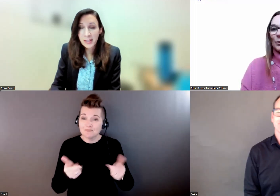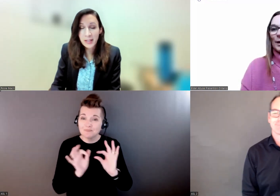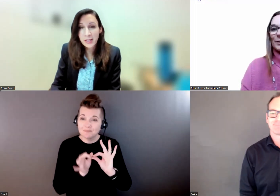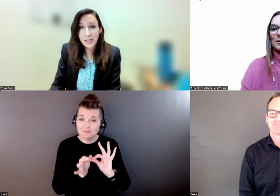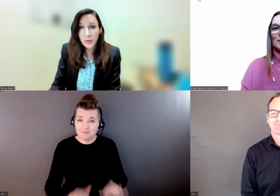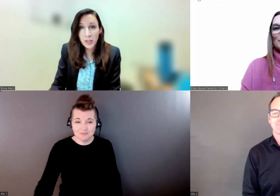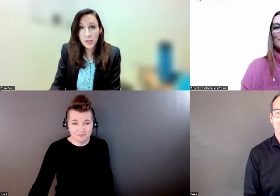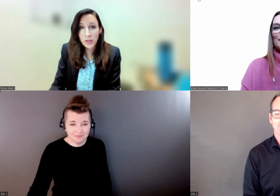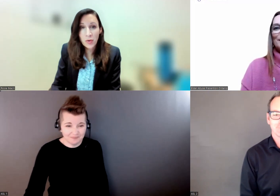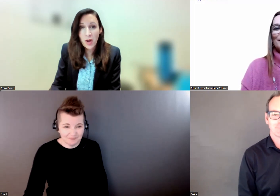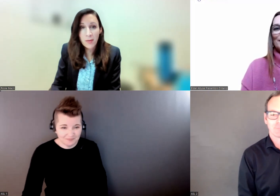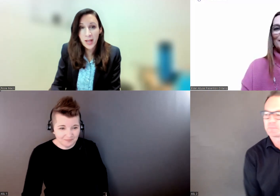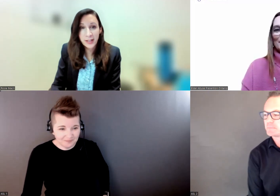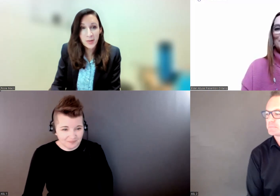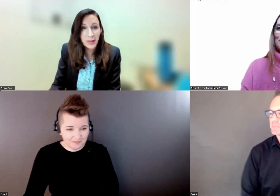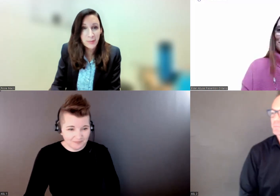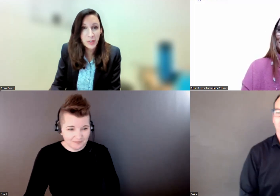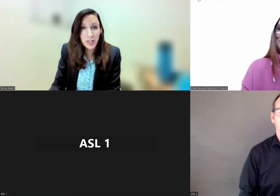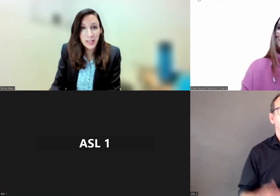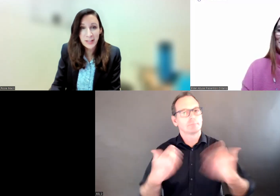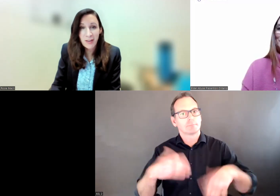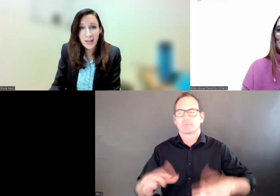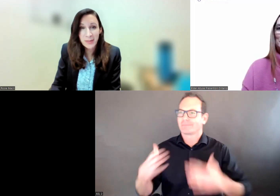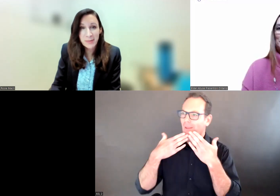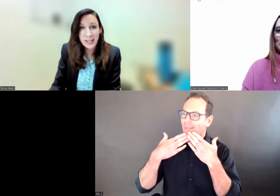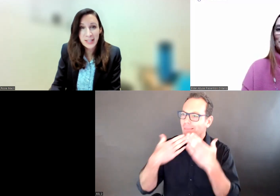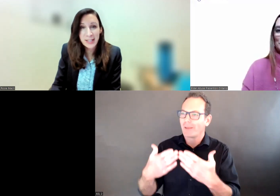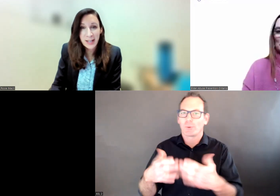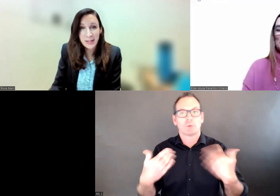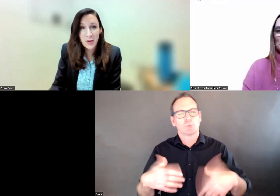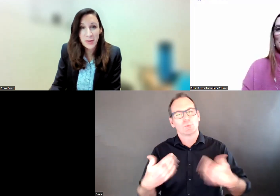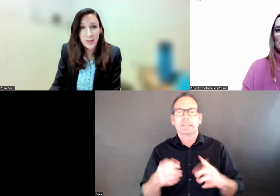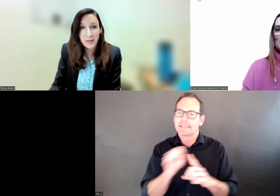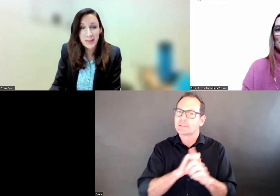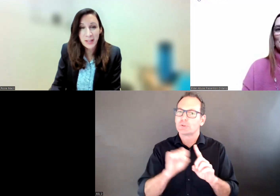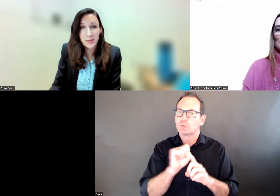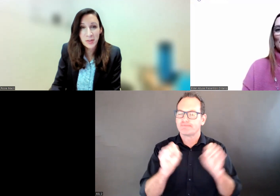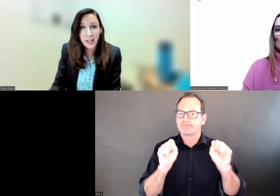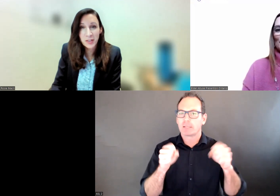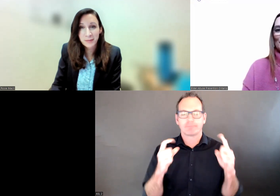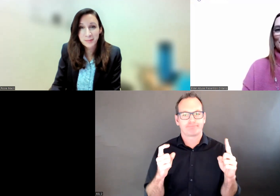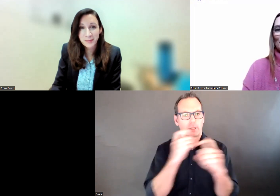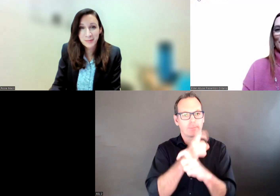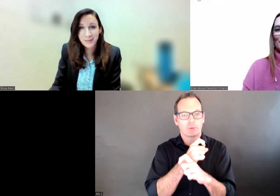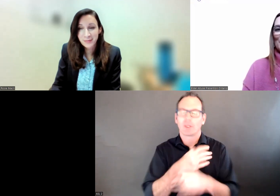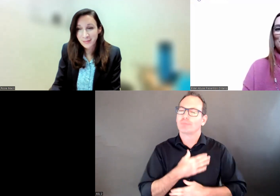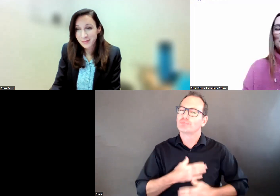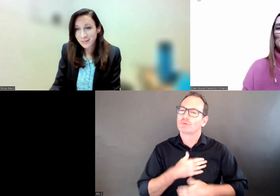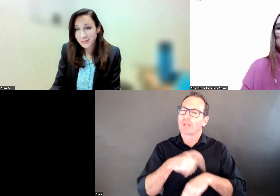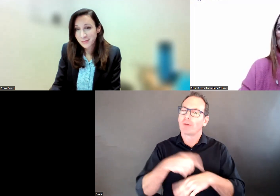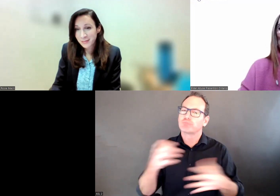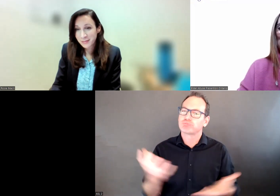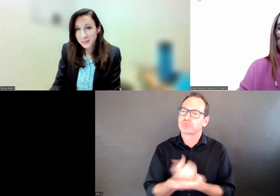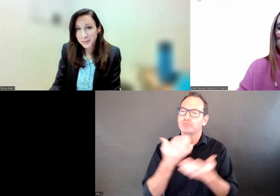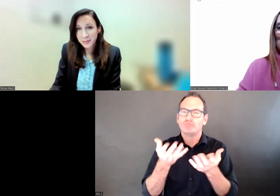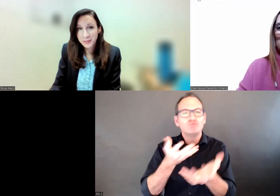Thank you. Great. These situations are so complex, so I appreciate the time and space to discuss them all with you, and thank you so much. Great. Thank you so